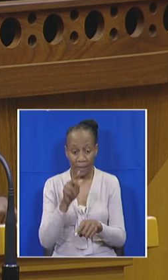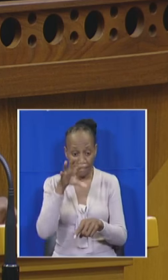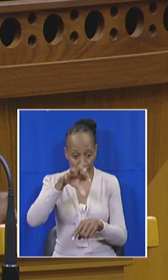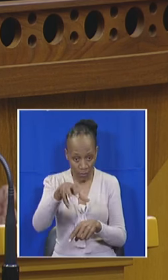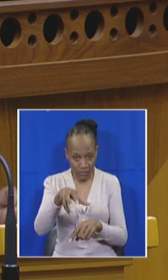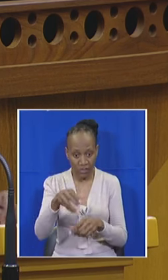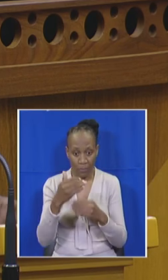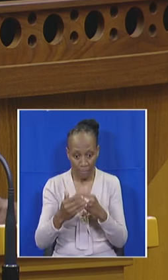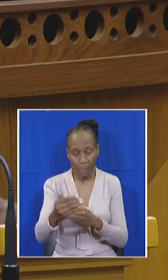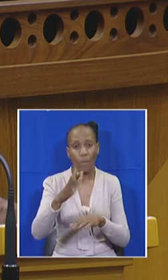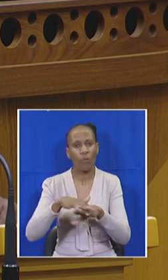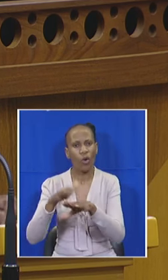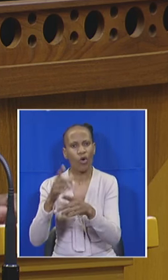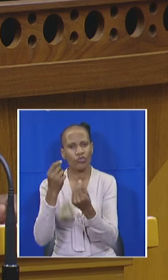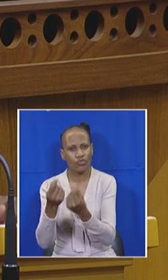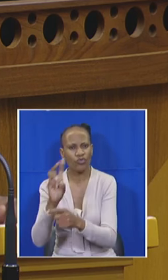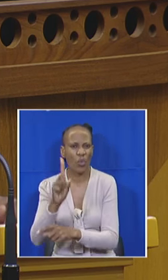the program.